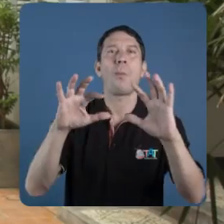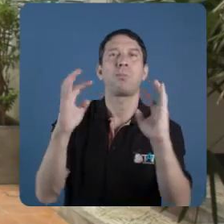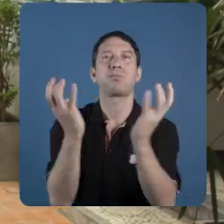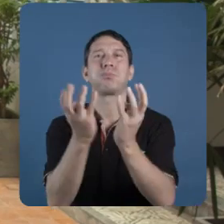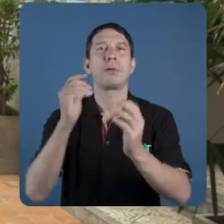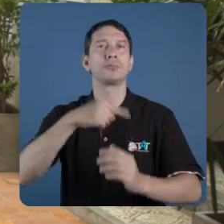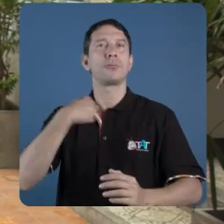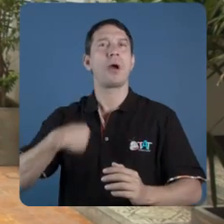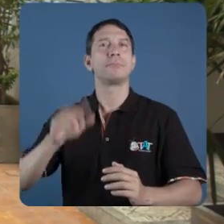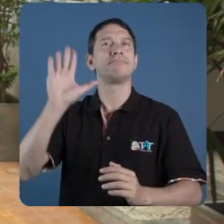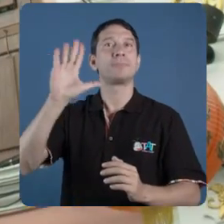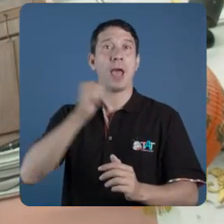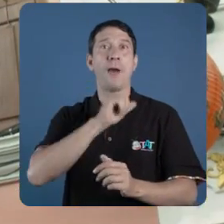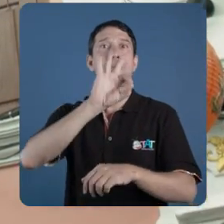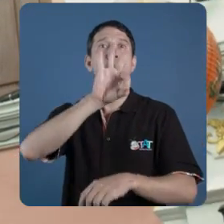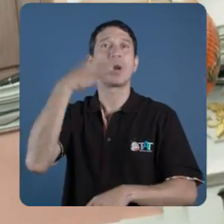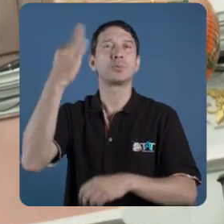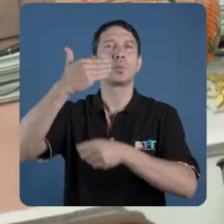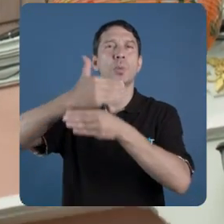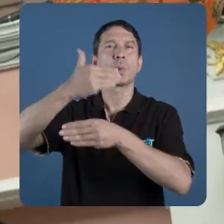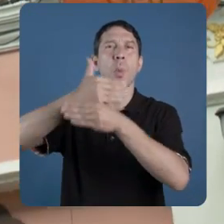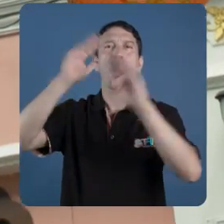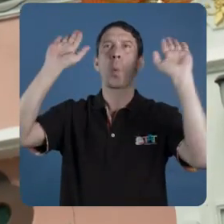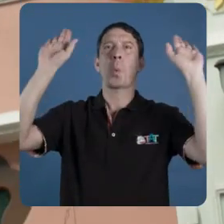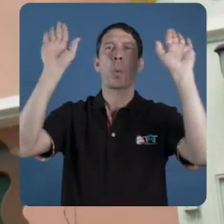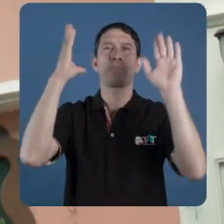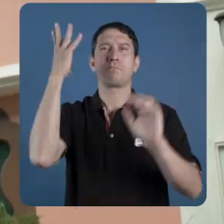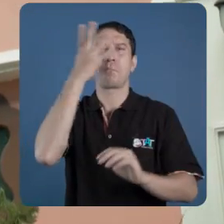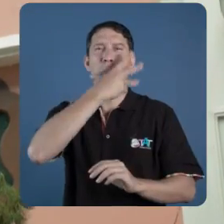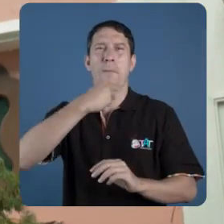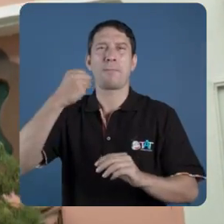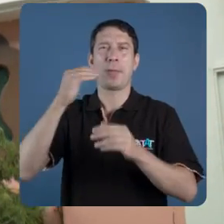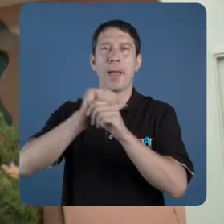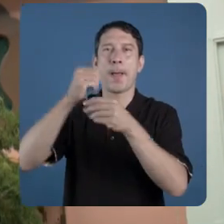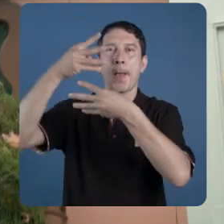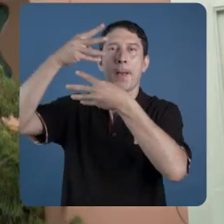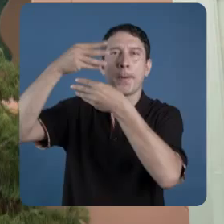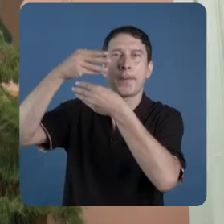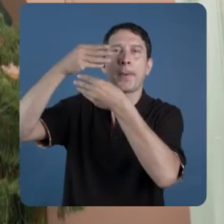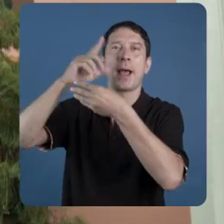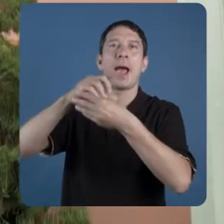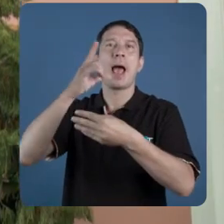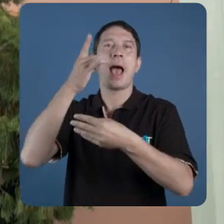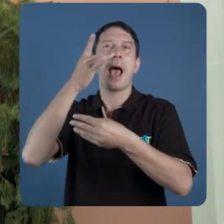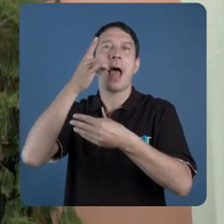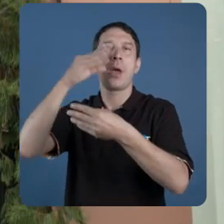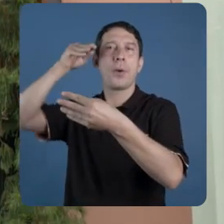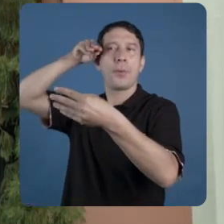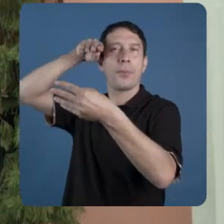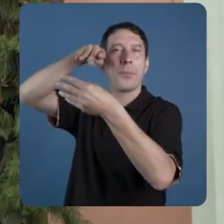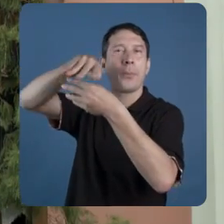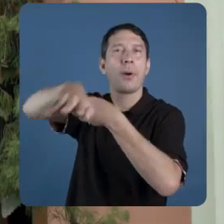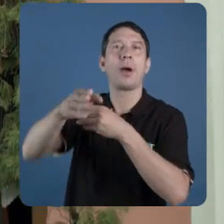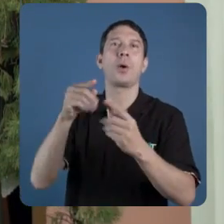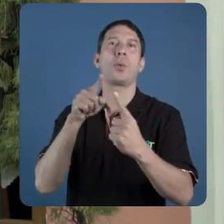for Straits Chinese families. French windows composed of arched fan lights, louvered timber shutters above, and